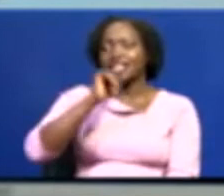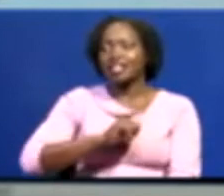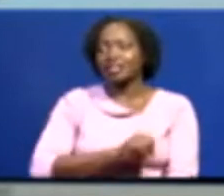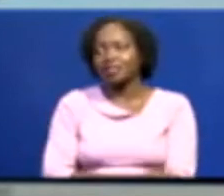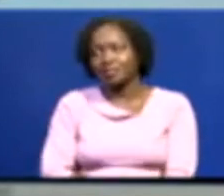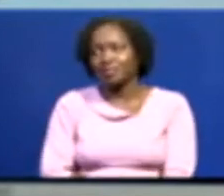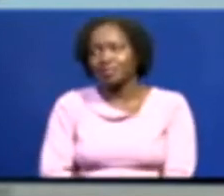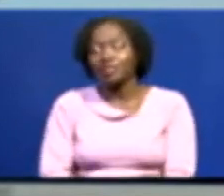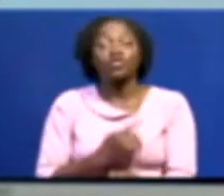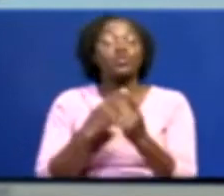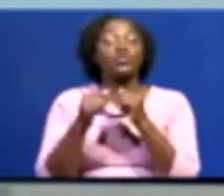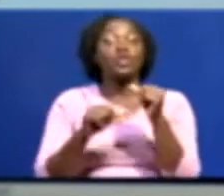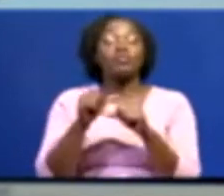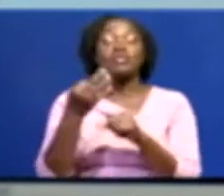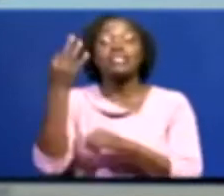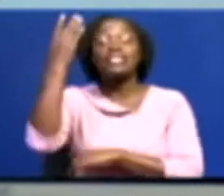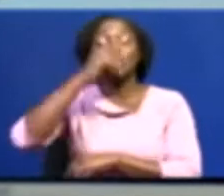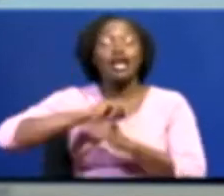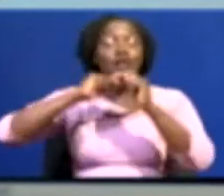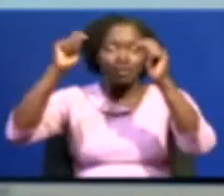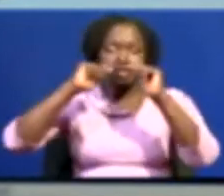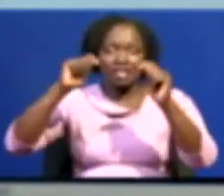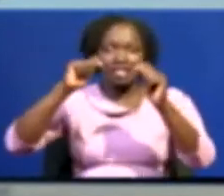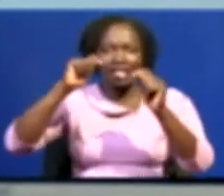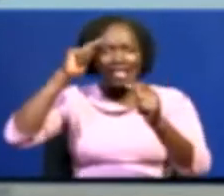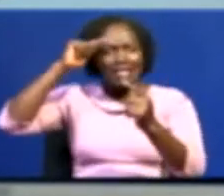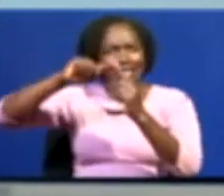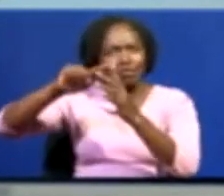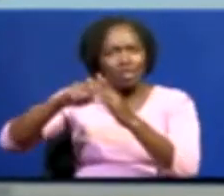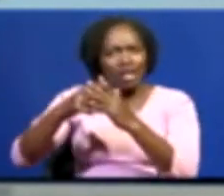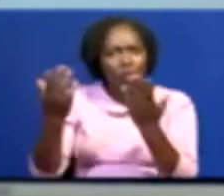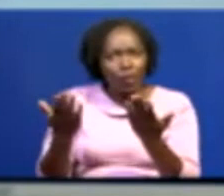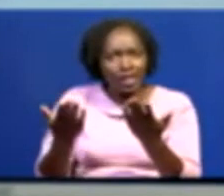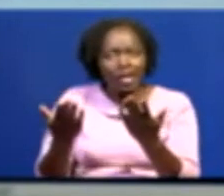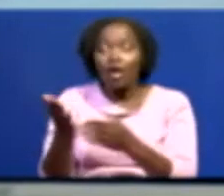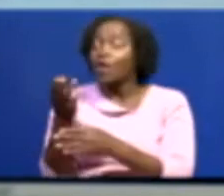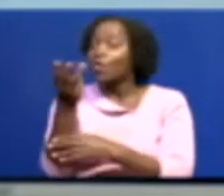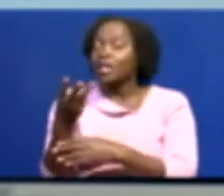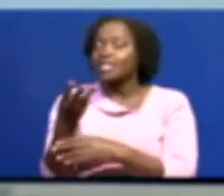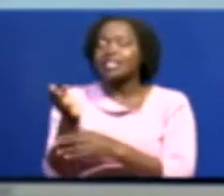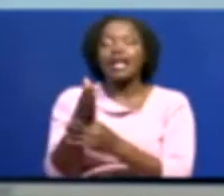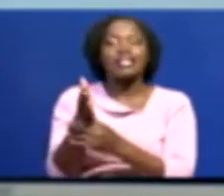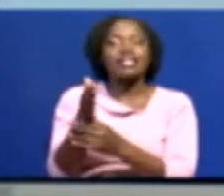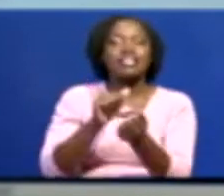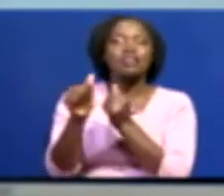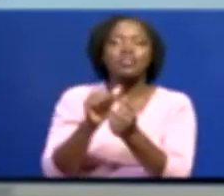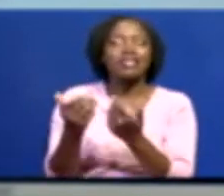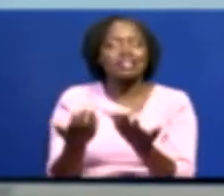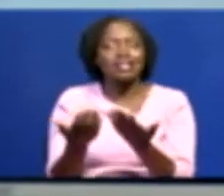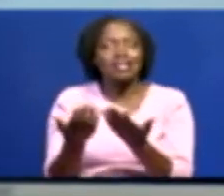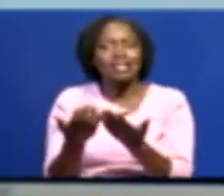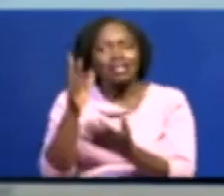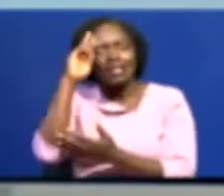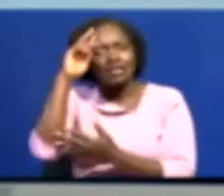Odingo. We talk about the three-day protests that are geared to start from Wednesday, Thursday till Friday. What will be the